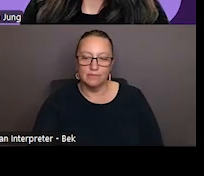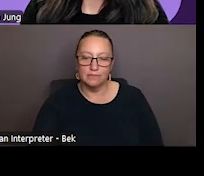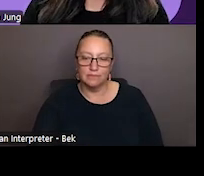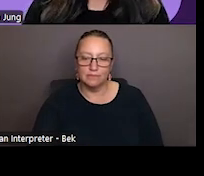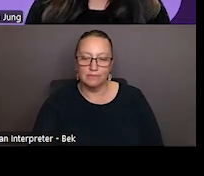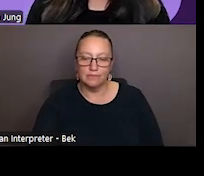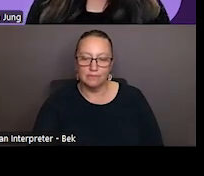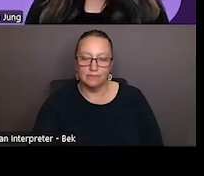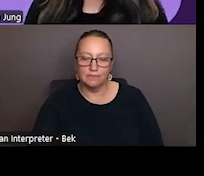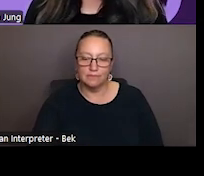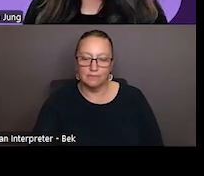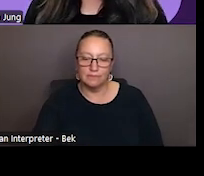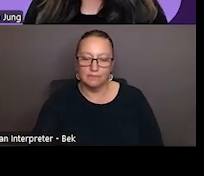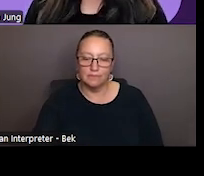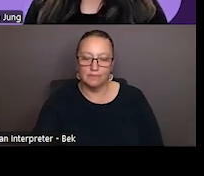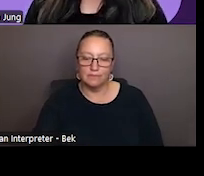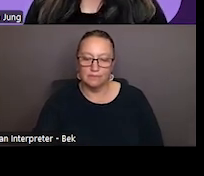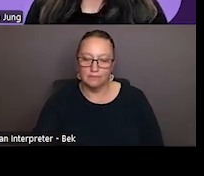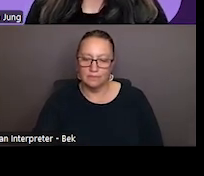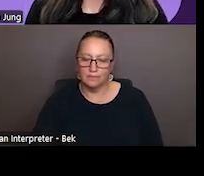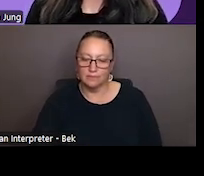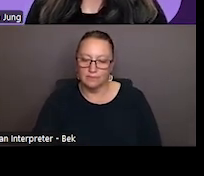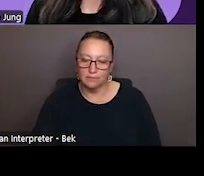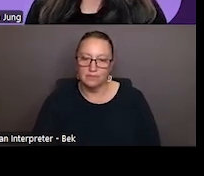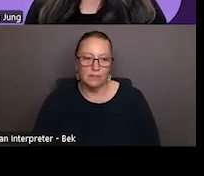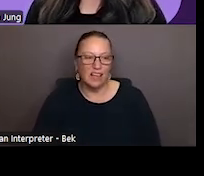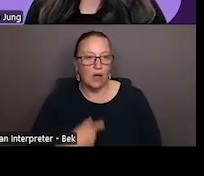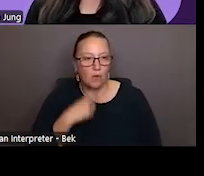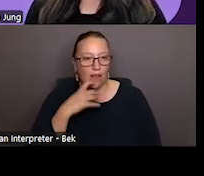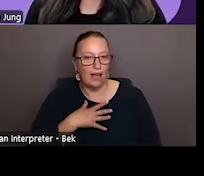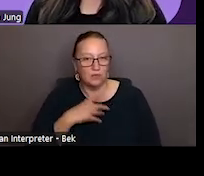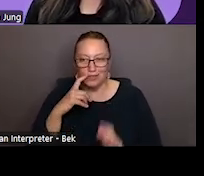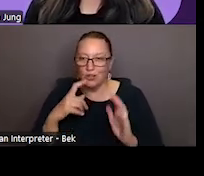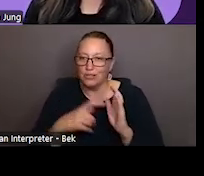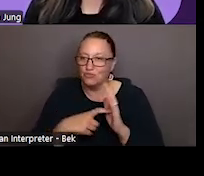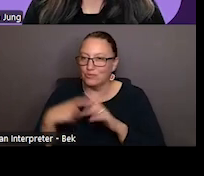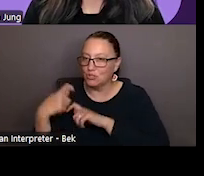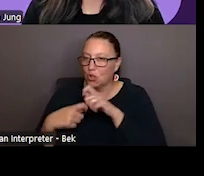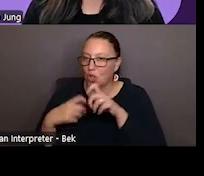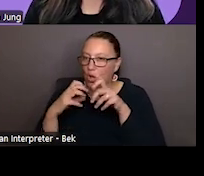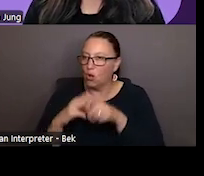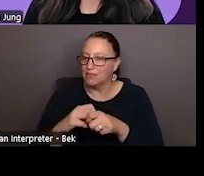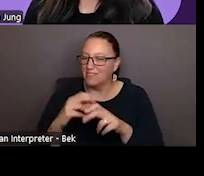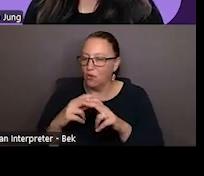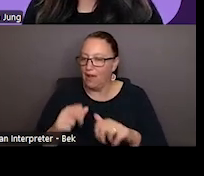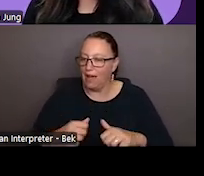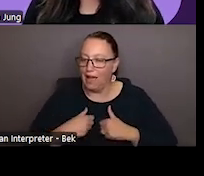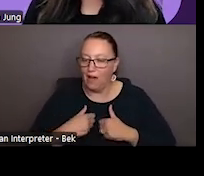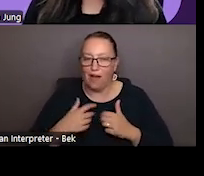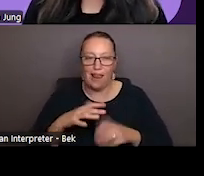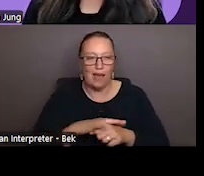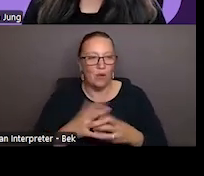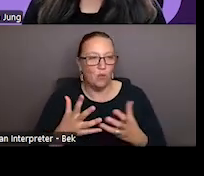Before we fully dive in, I would like to acknowledge the traditional owners of the land in which we're gathering